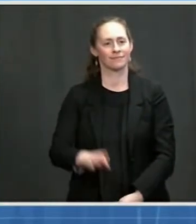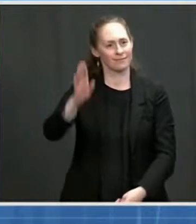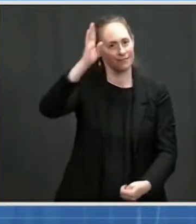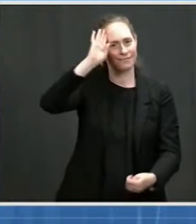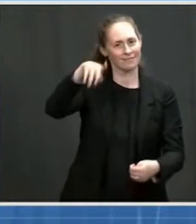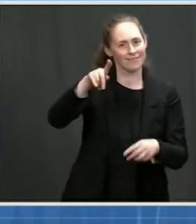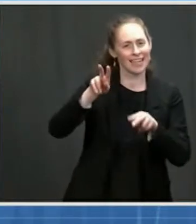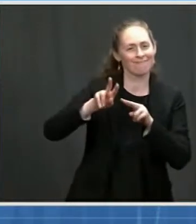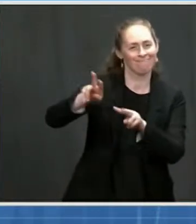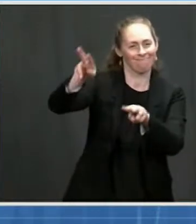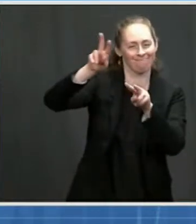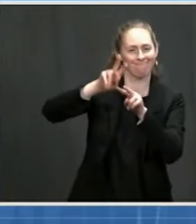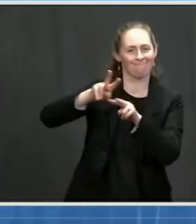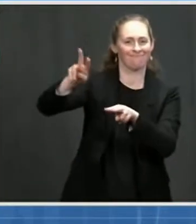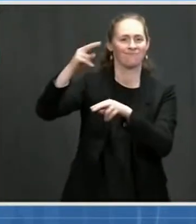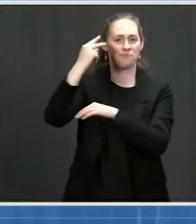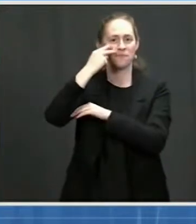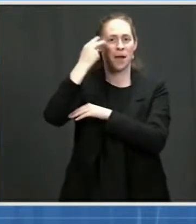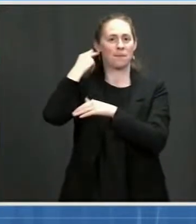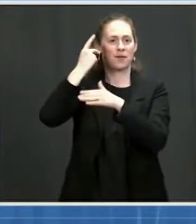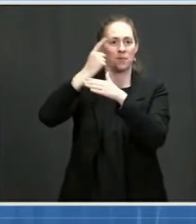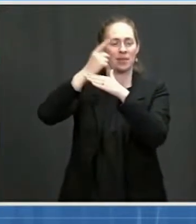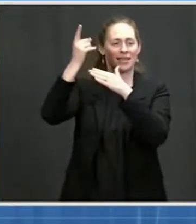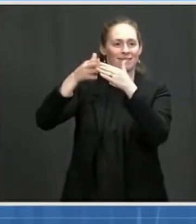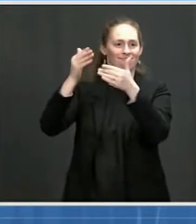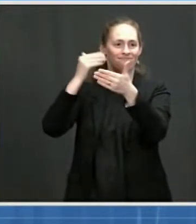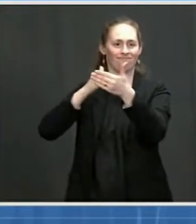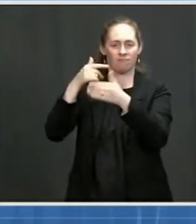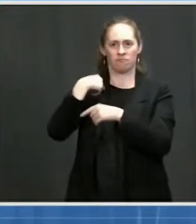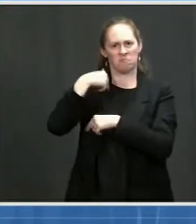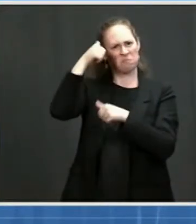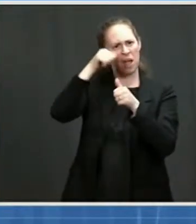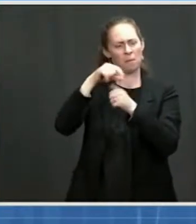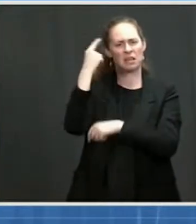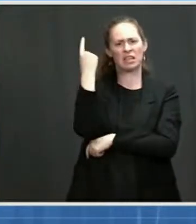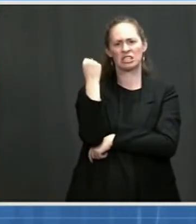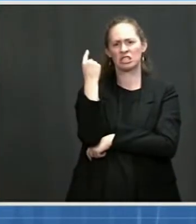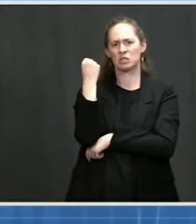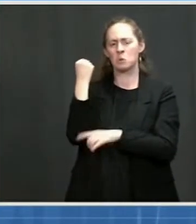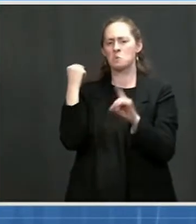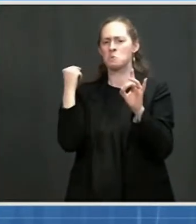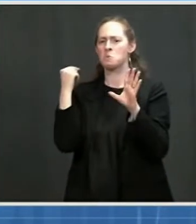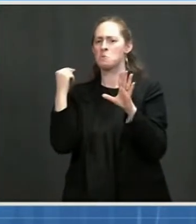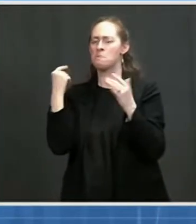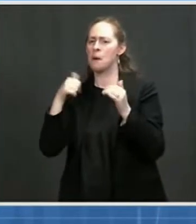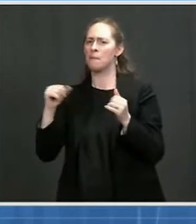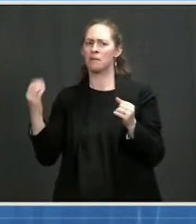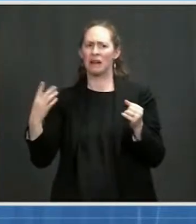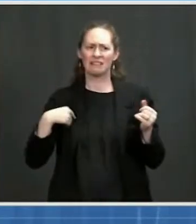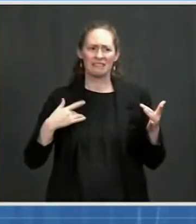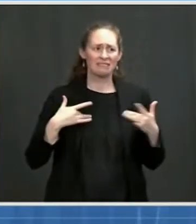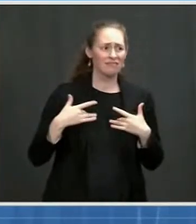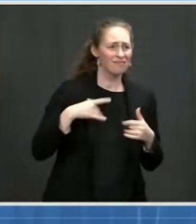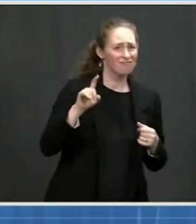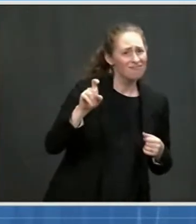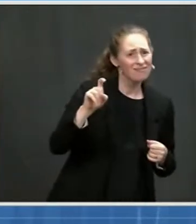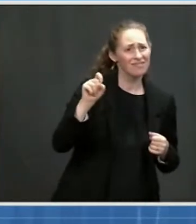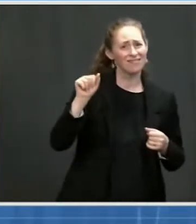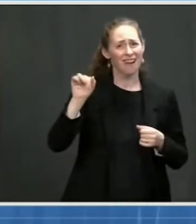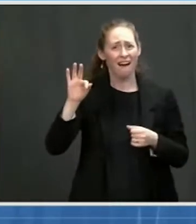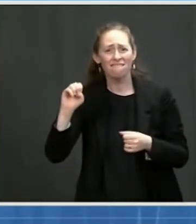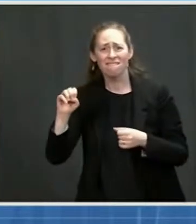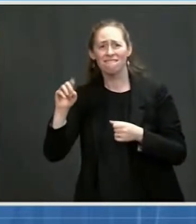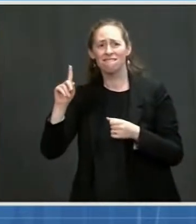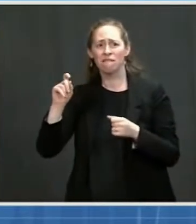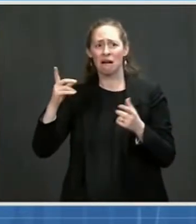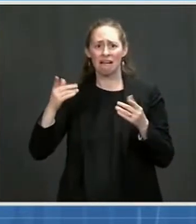weekend, remembering a year ago, and there were so many concerns about whether it would be safe or whether it would lead to a bunch of super spreader